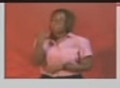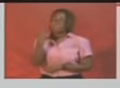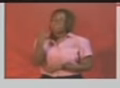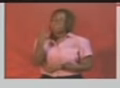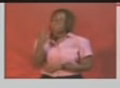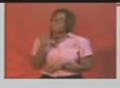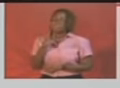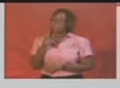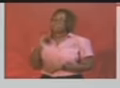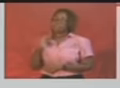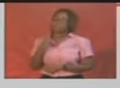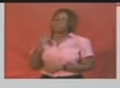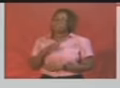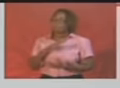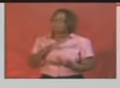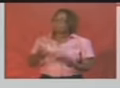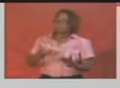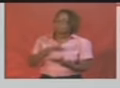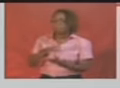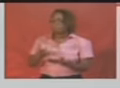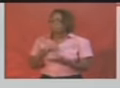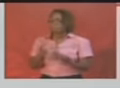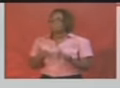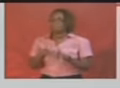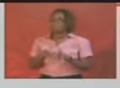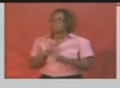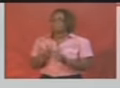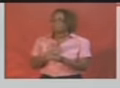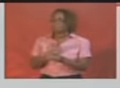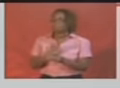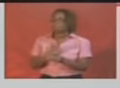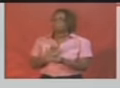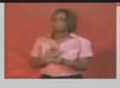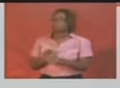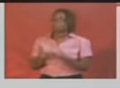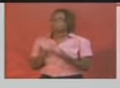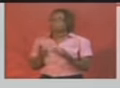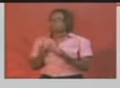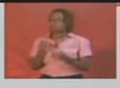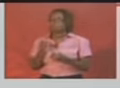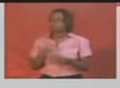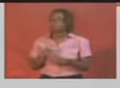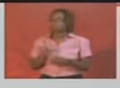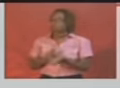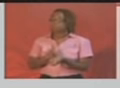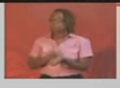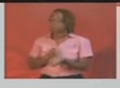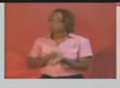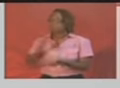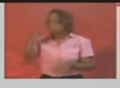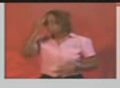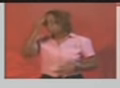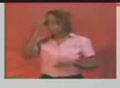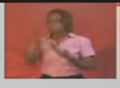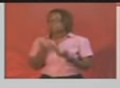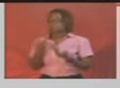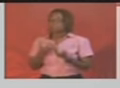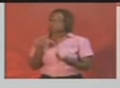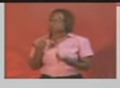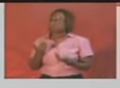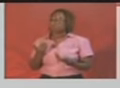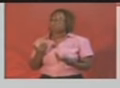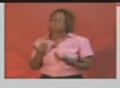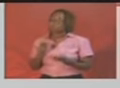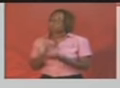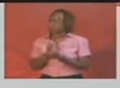first vaccination. But we intend to do in the rollout plan vaccination across the boards, across the RHAs at the same